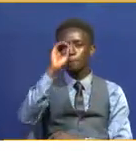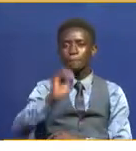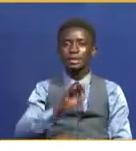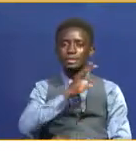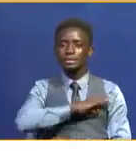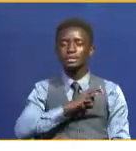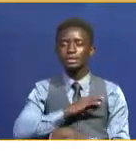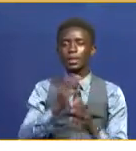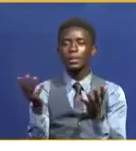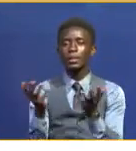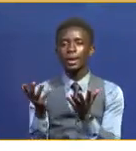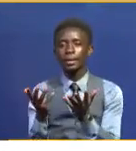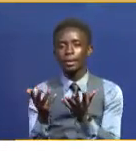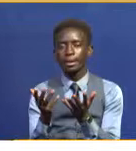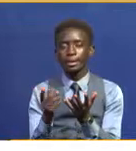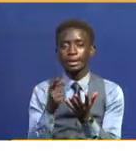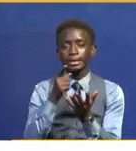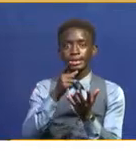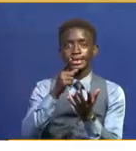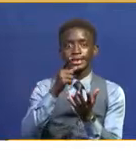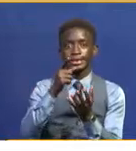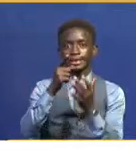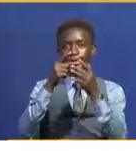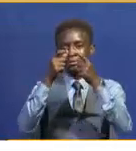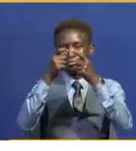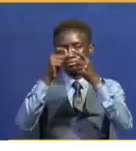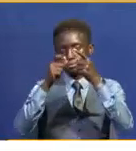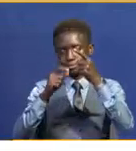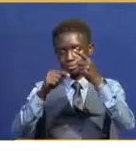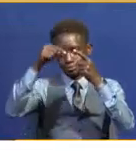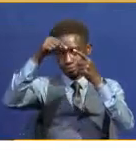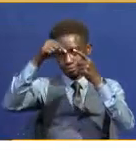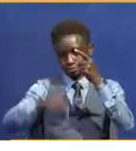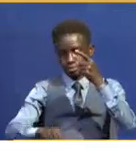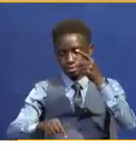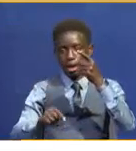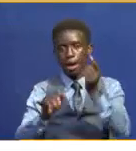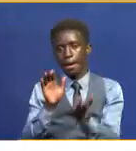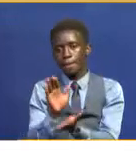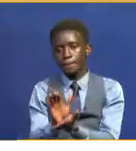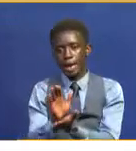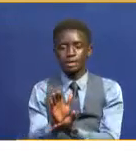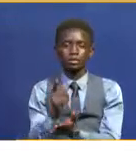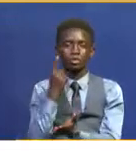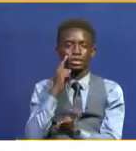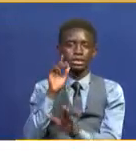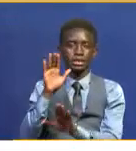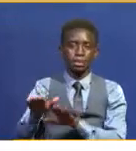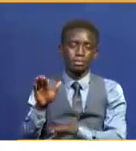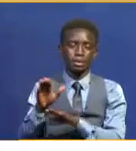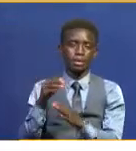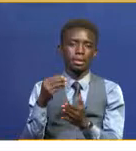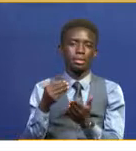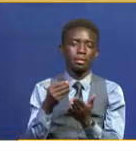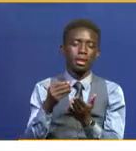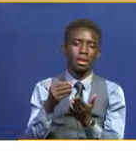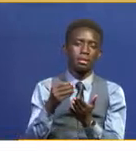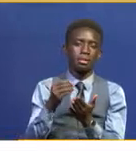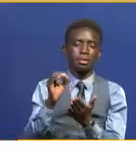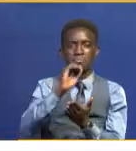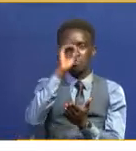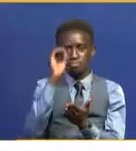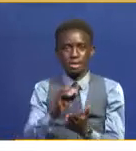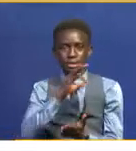And now that cascades down to banks, for instance, in terms of the bank deposits that we are getting, as well as